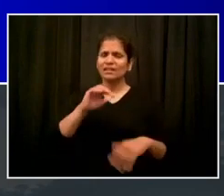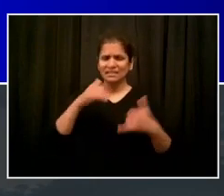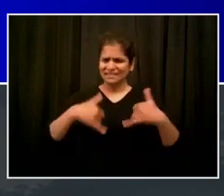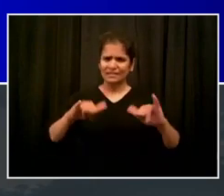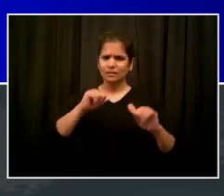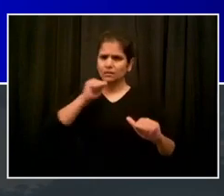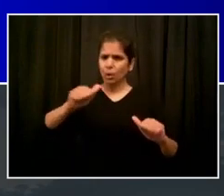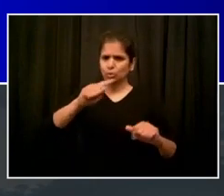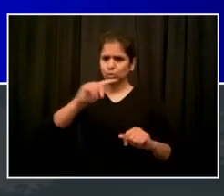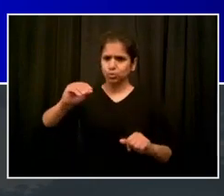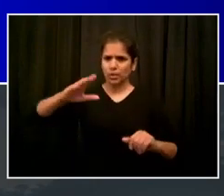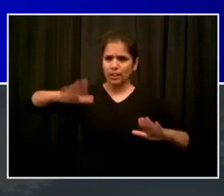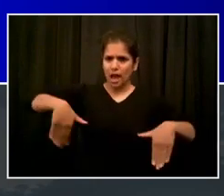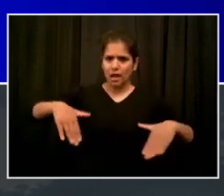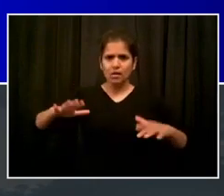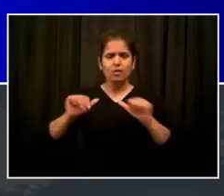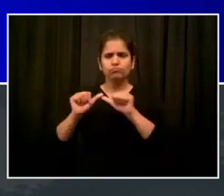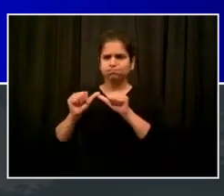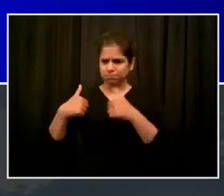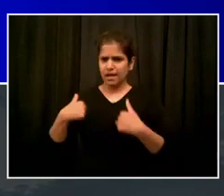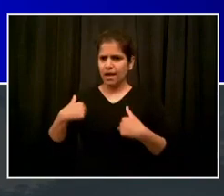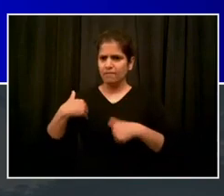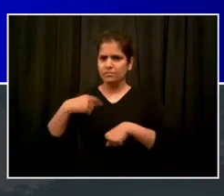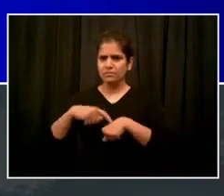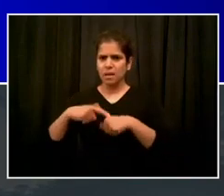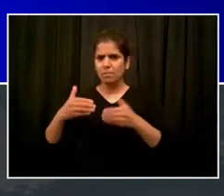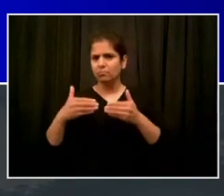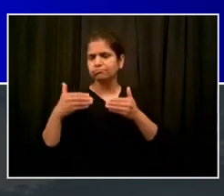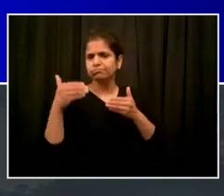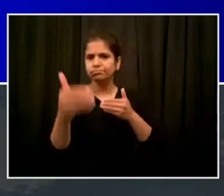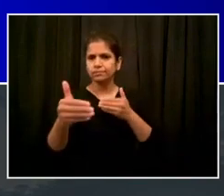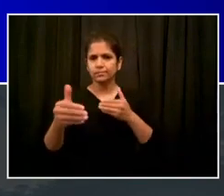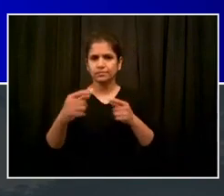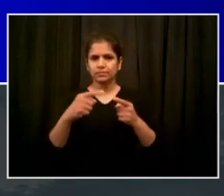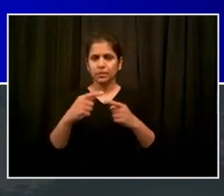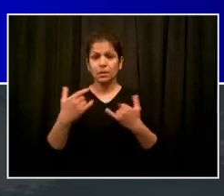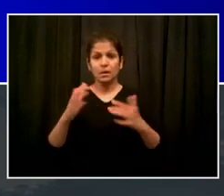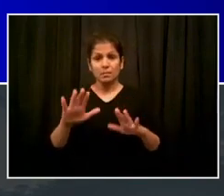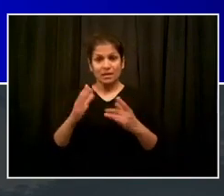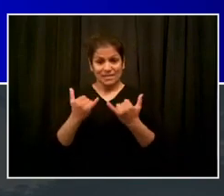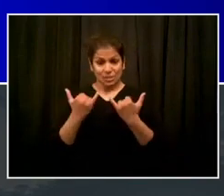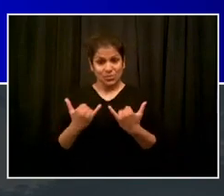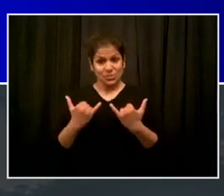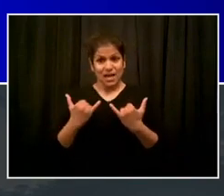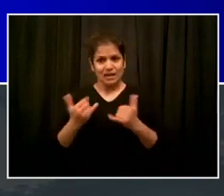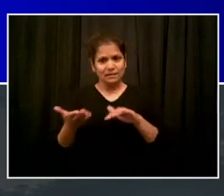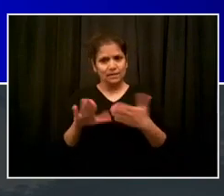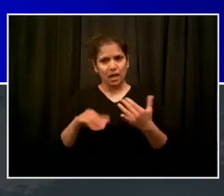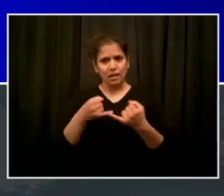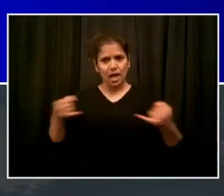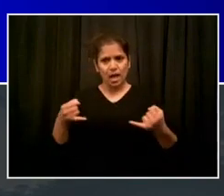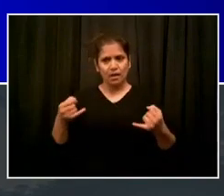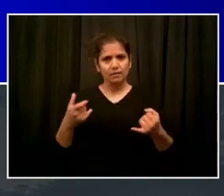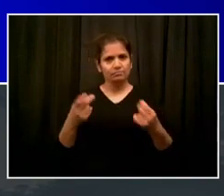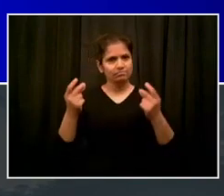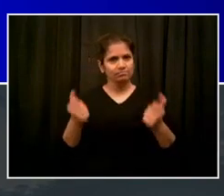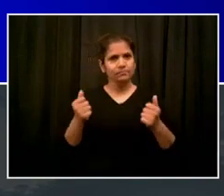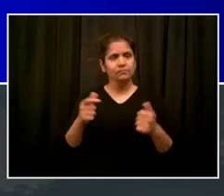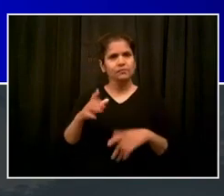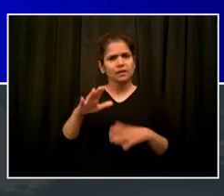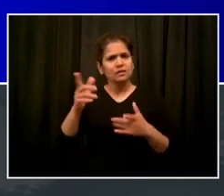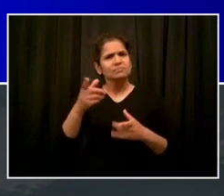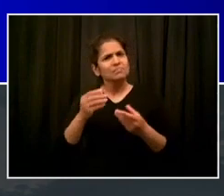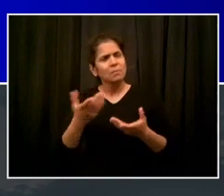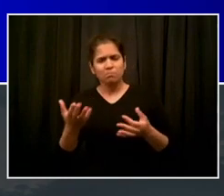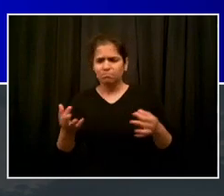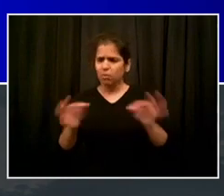their voices heard. Voting by mail with the absentee ballots is the safe way to do it. And it's a chance,